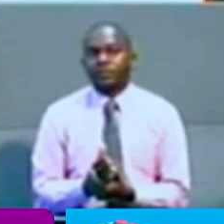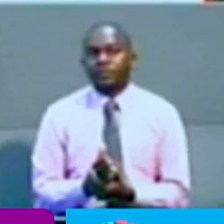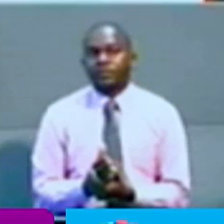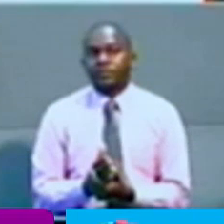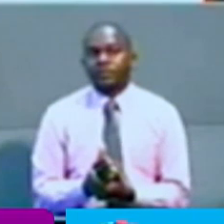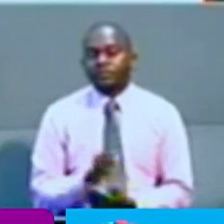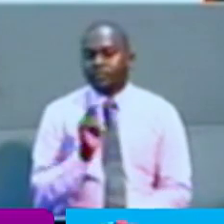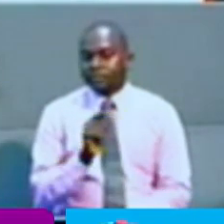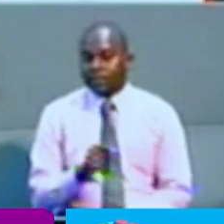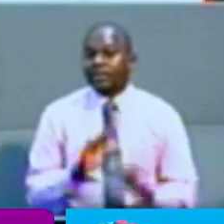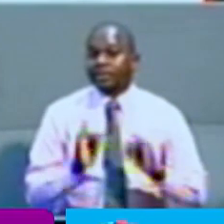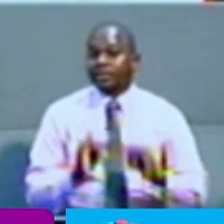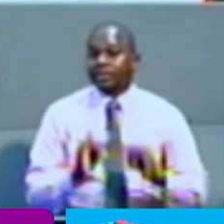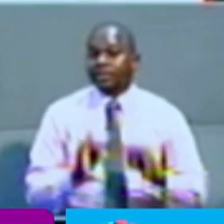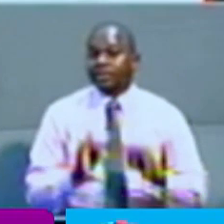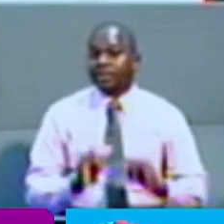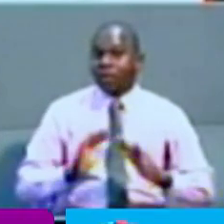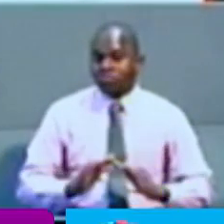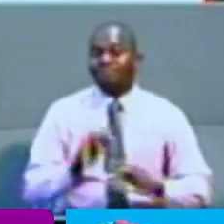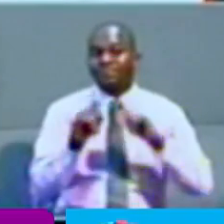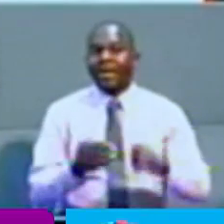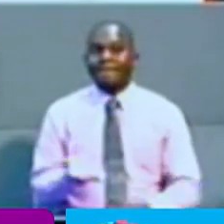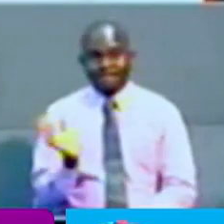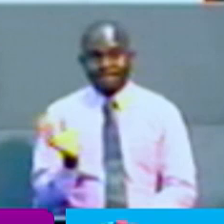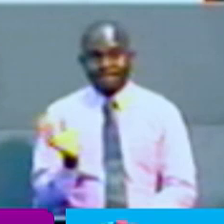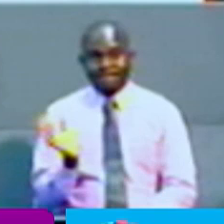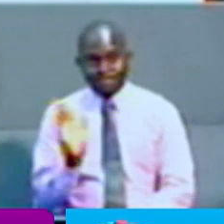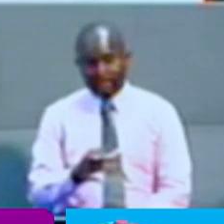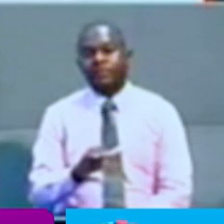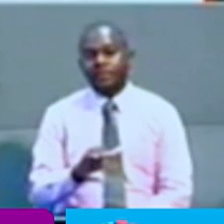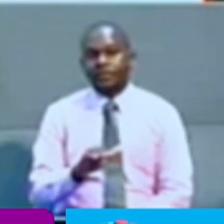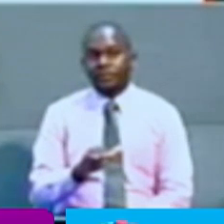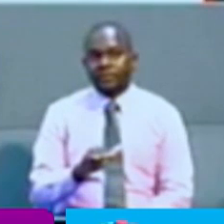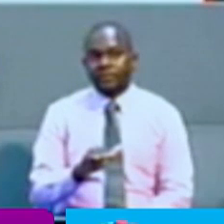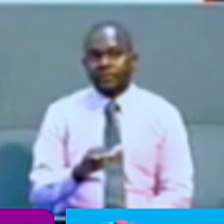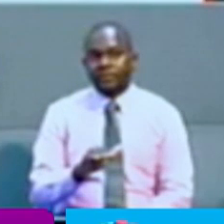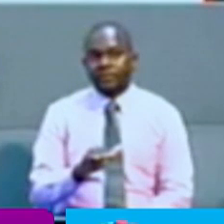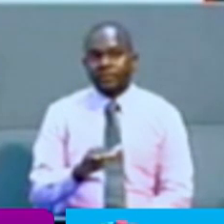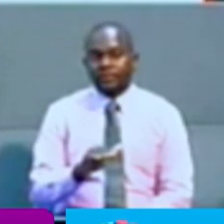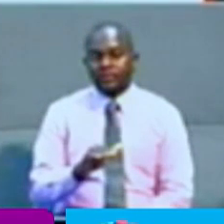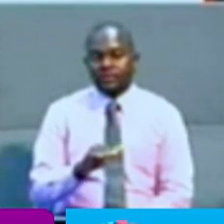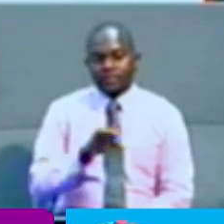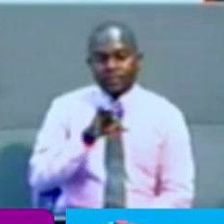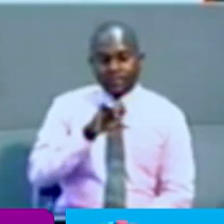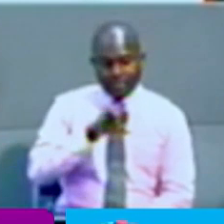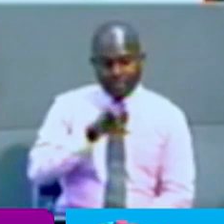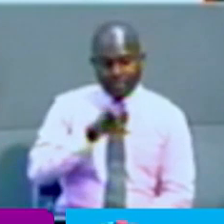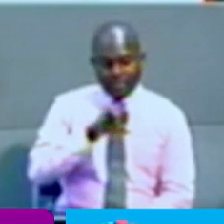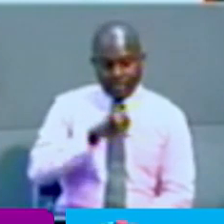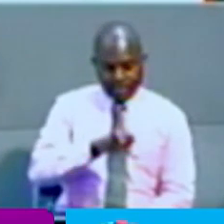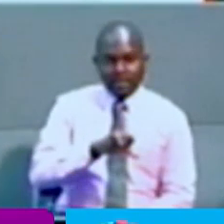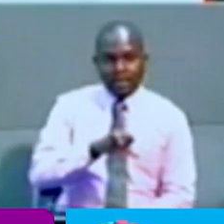As such, the curfew time throughout the country is pulled back to 1900 hours